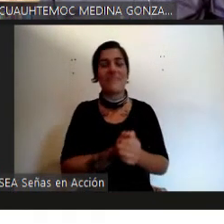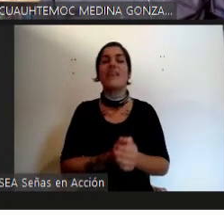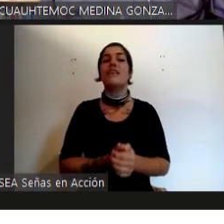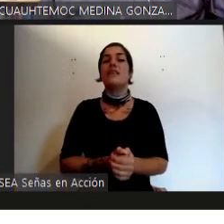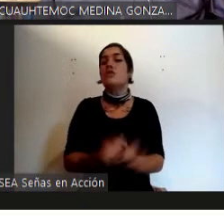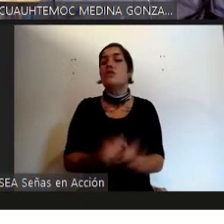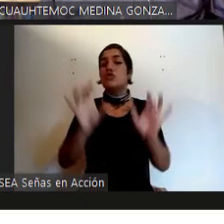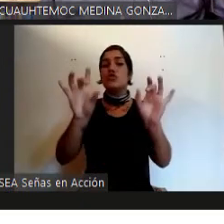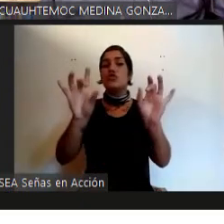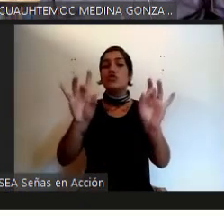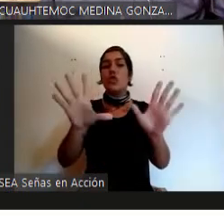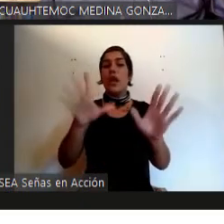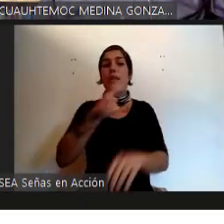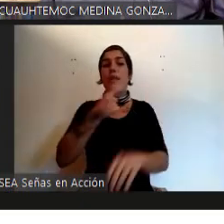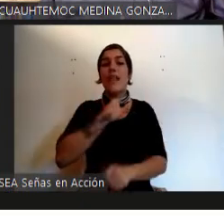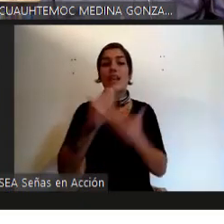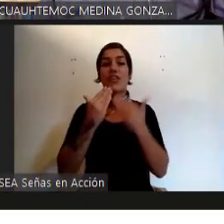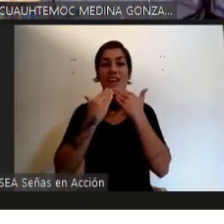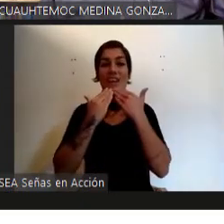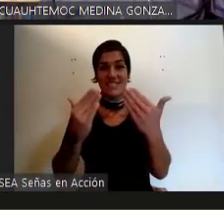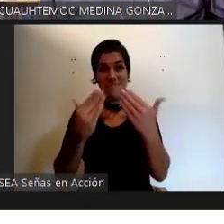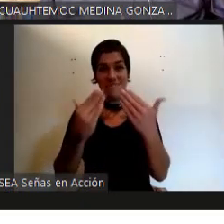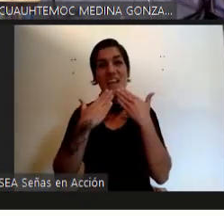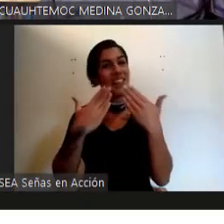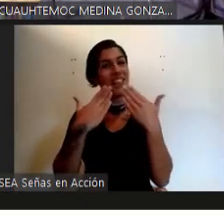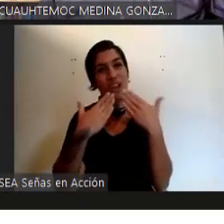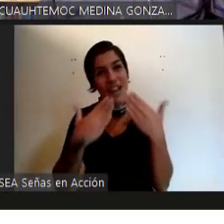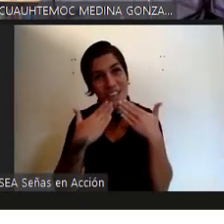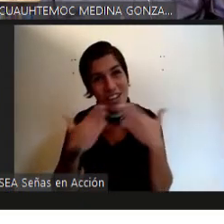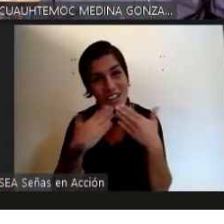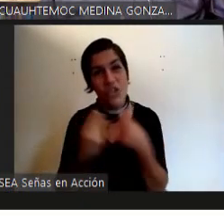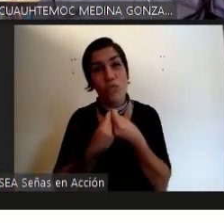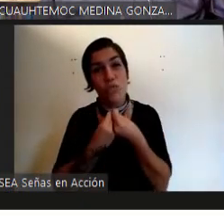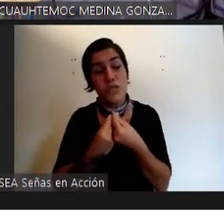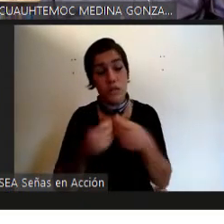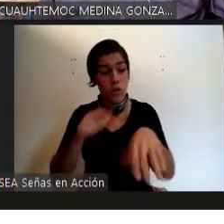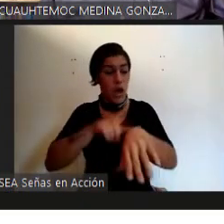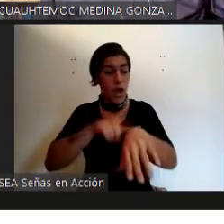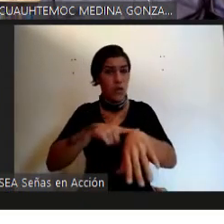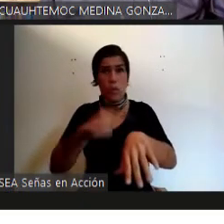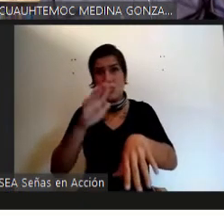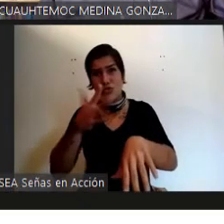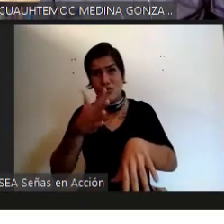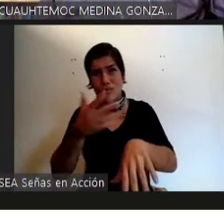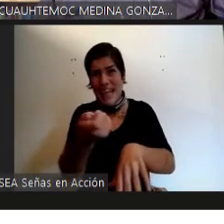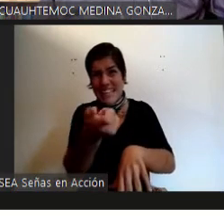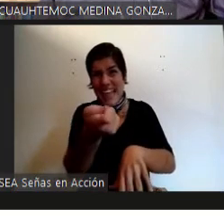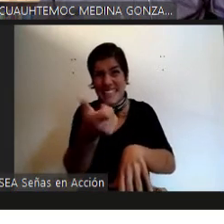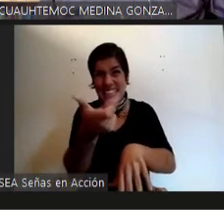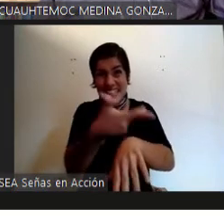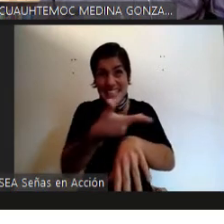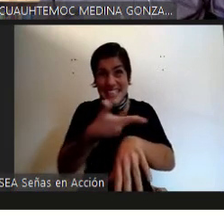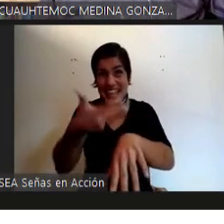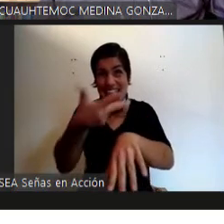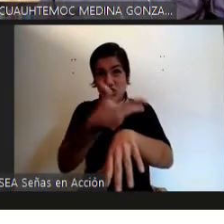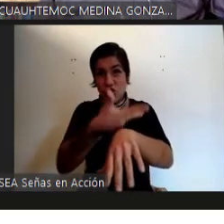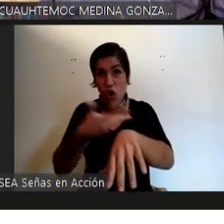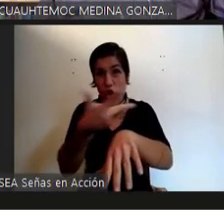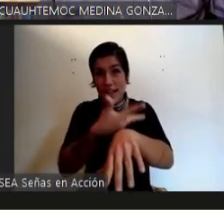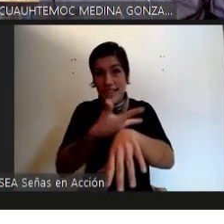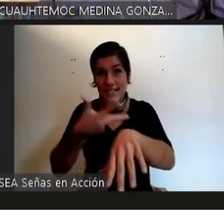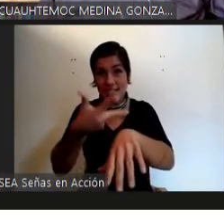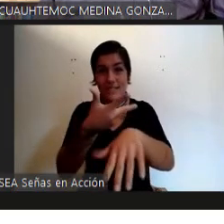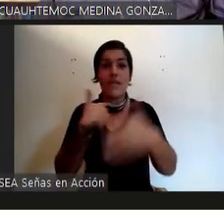part. I'd like to thank you so much. And these 3 hours of discussion we had are an